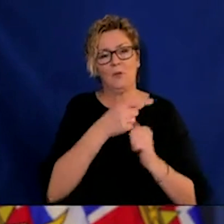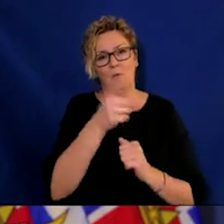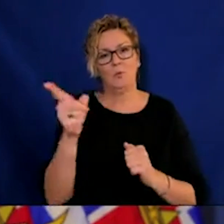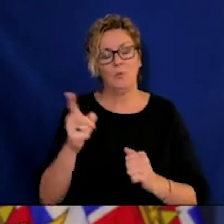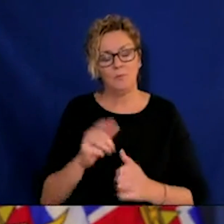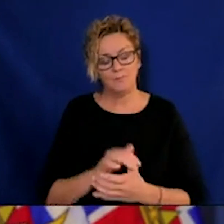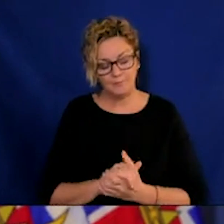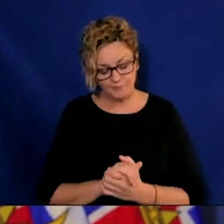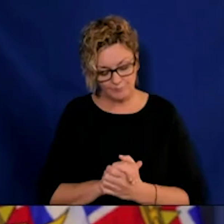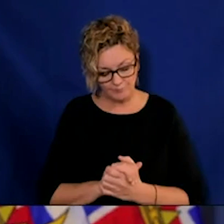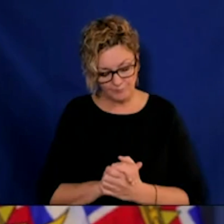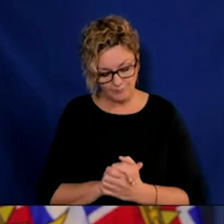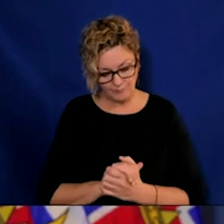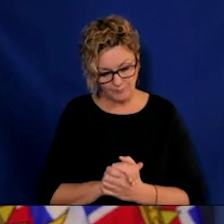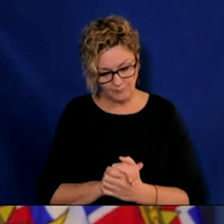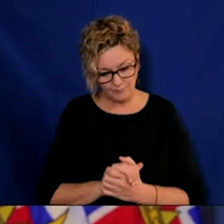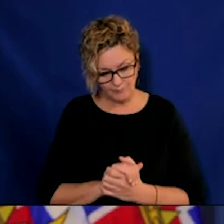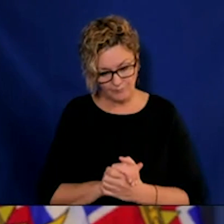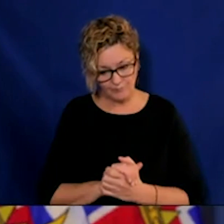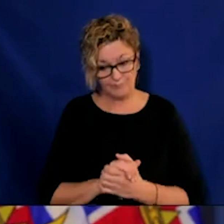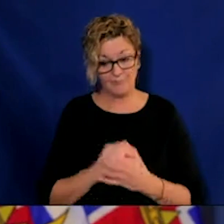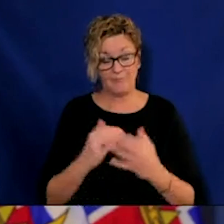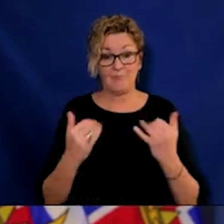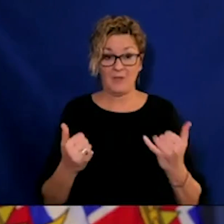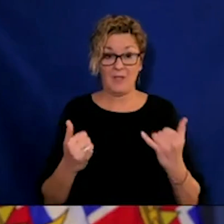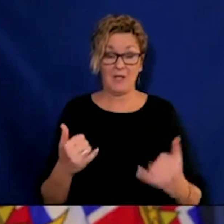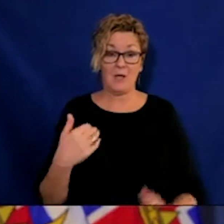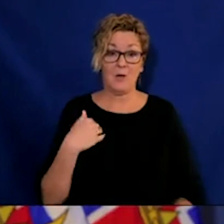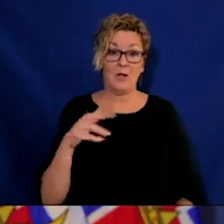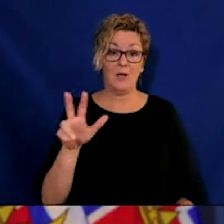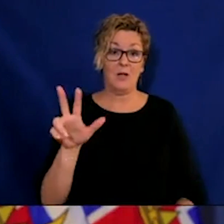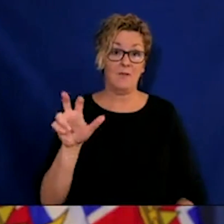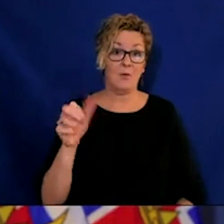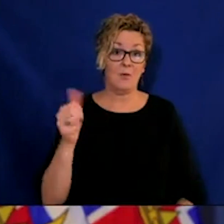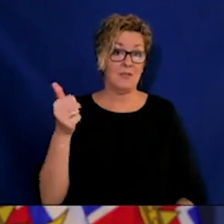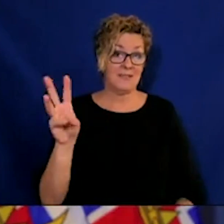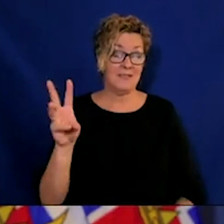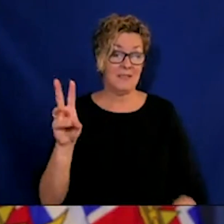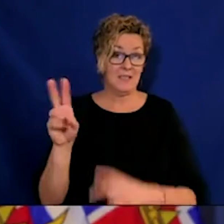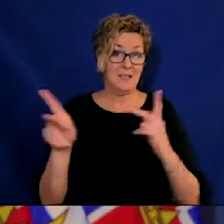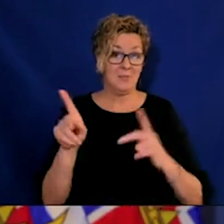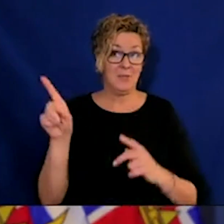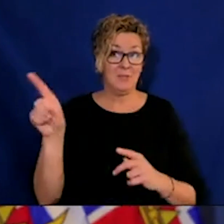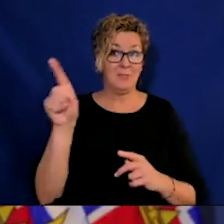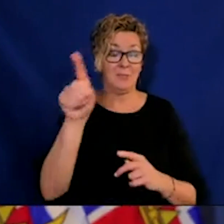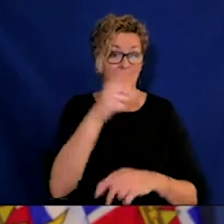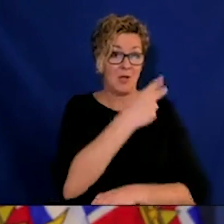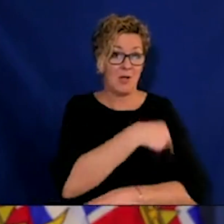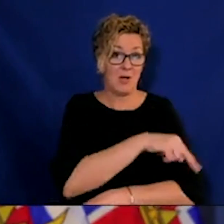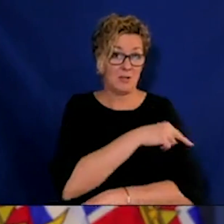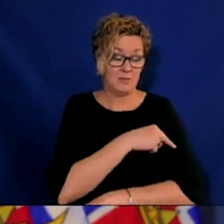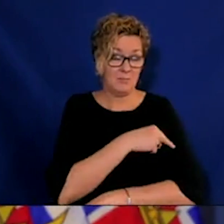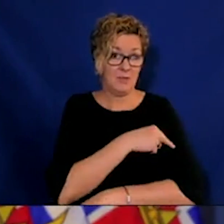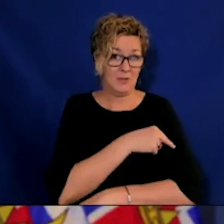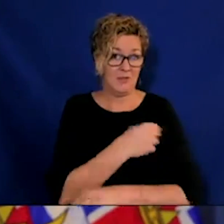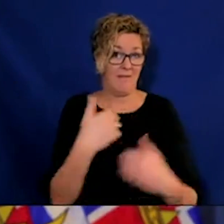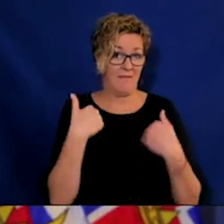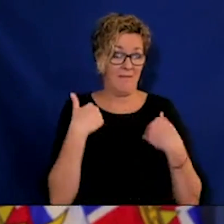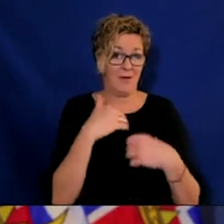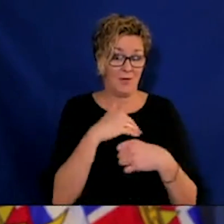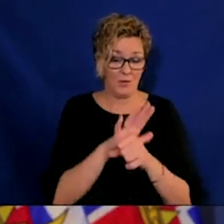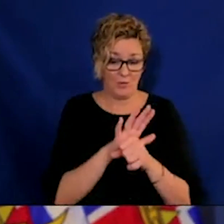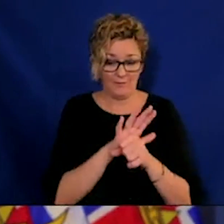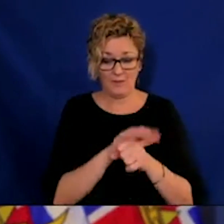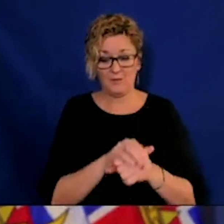that we have 316 people in hospital today, 8,815 active cases, 10,139